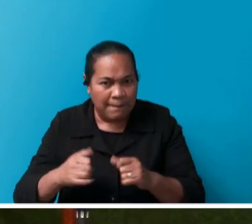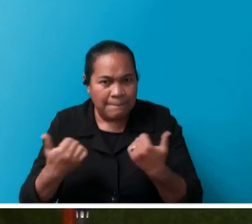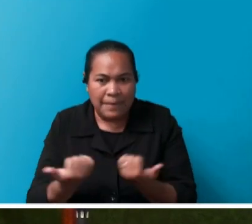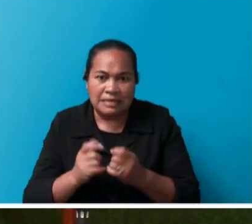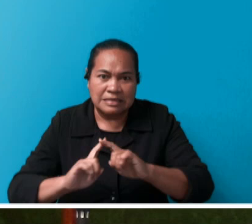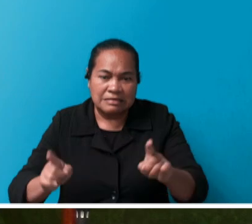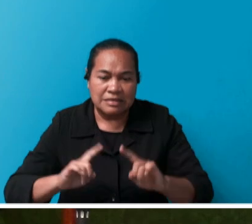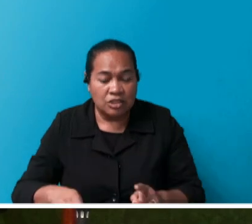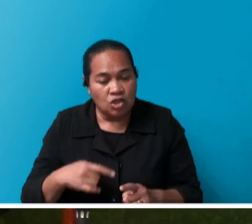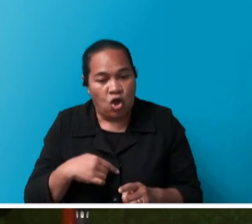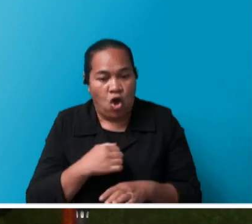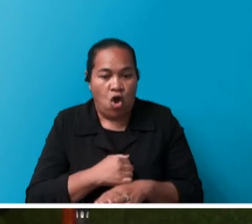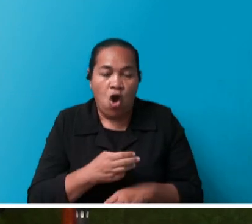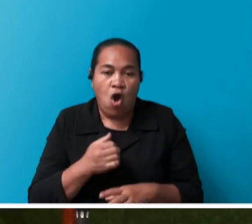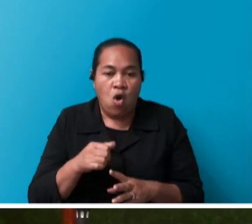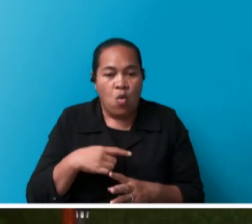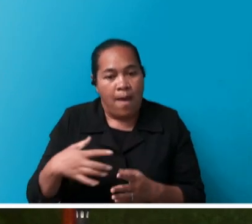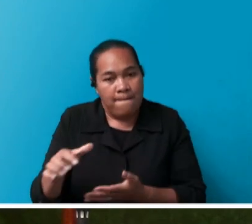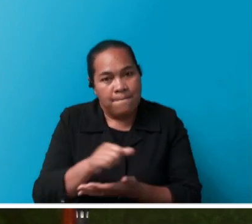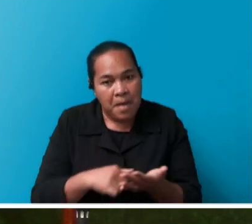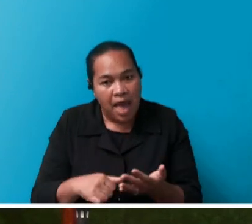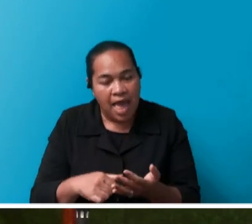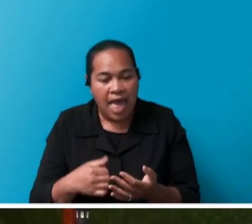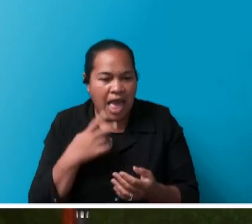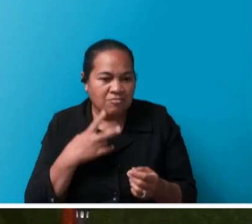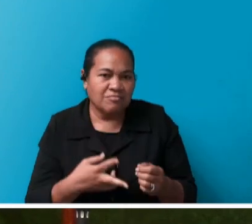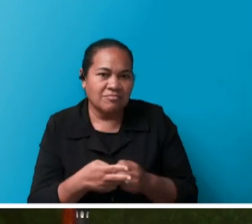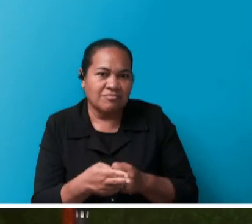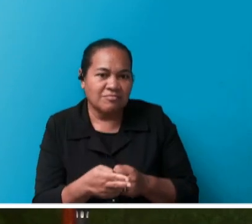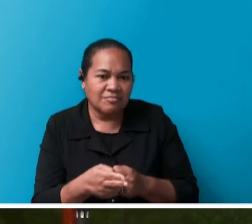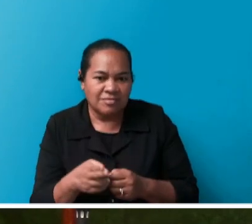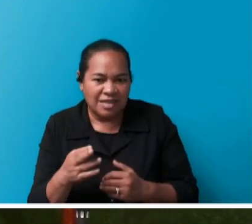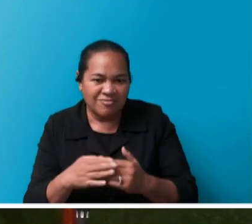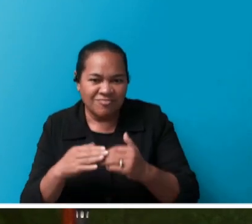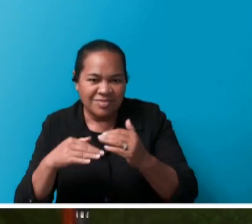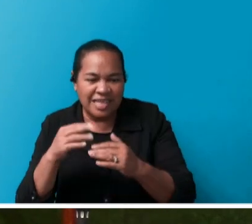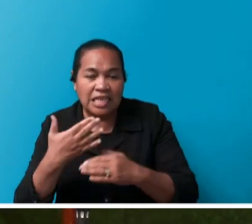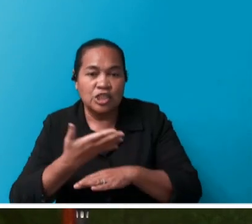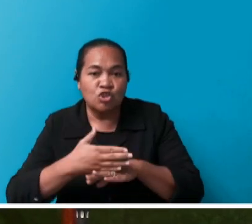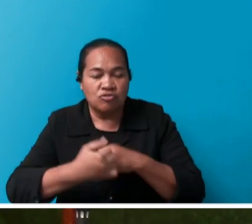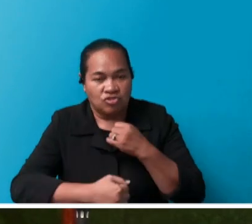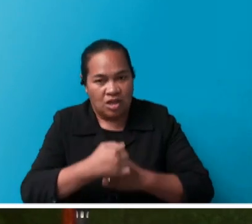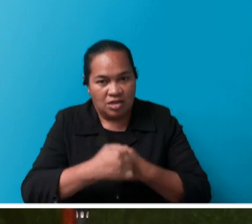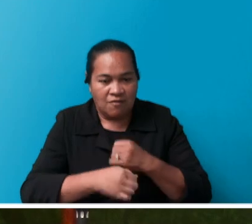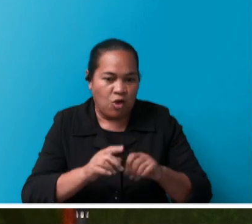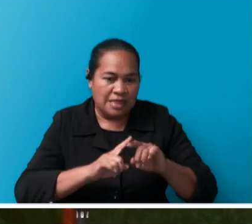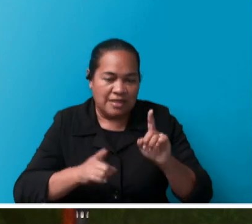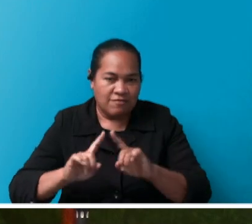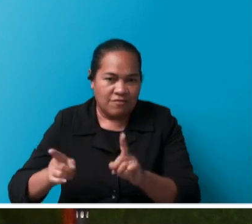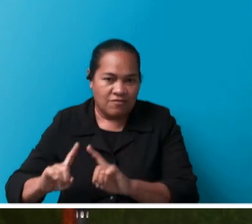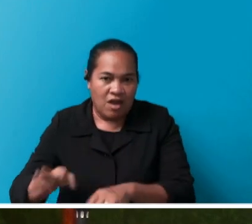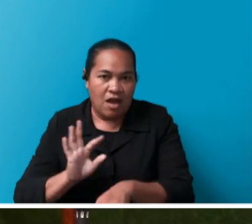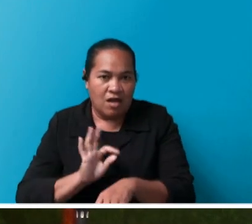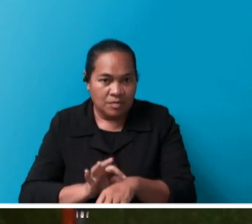the purchase and installation and commissioning of new backup generators for various health